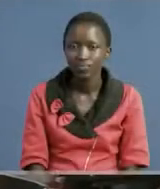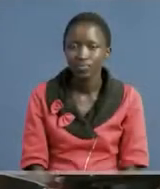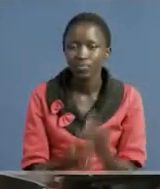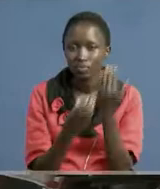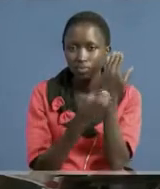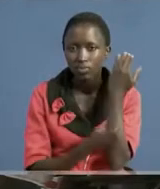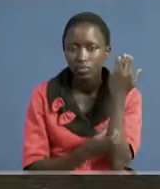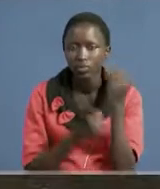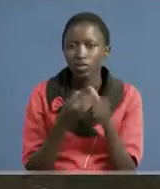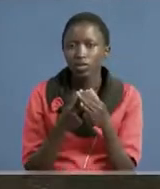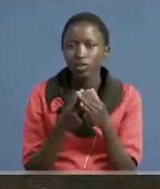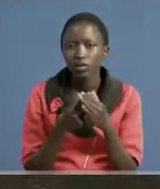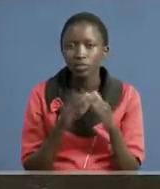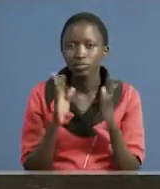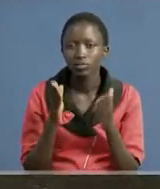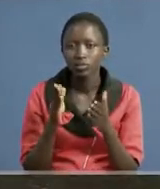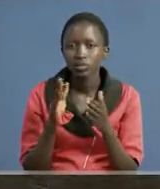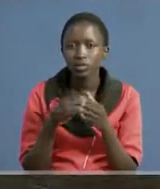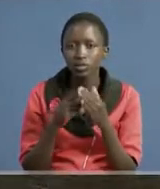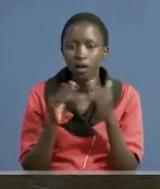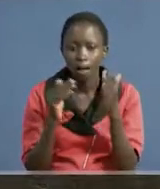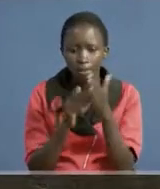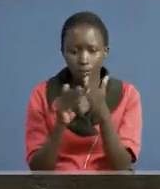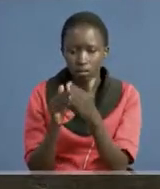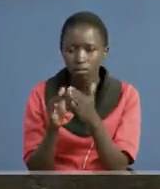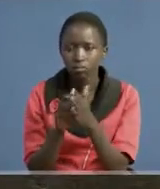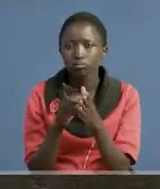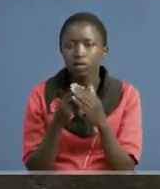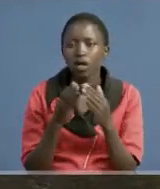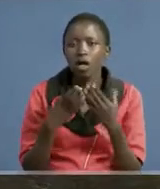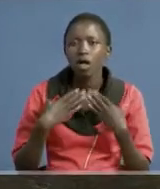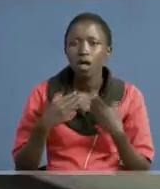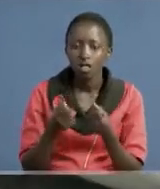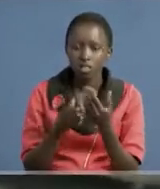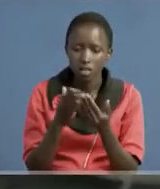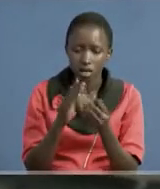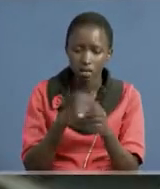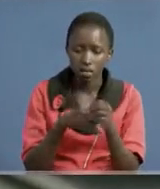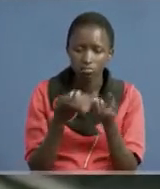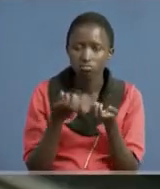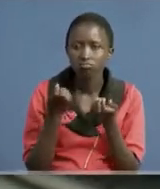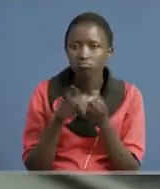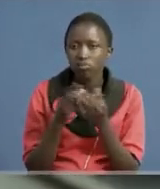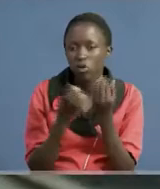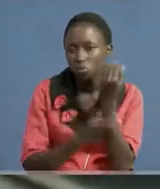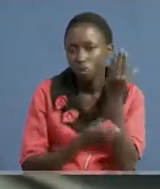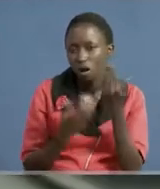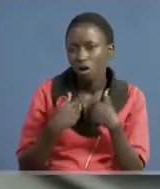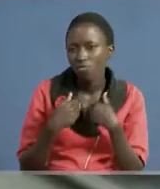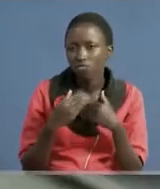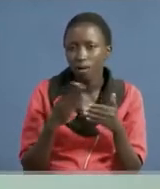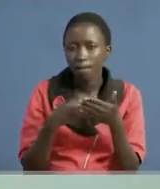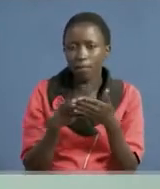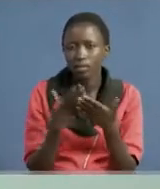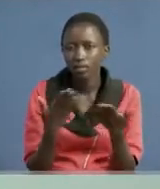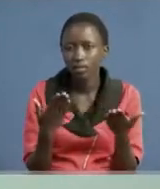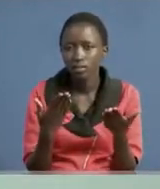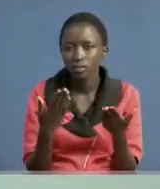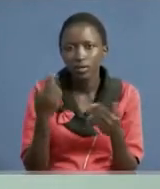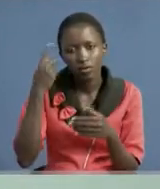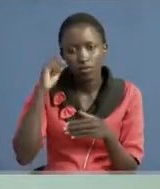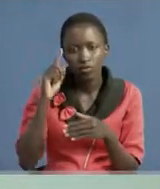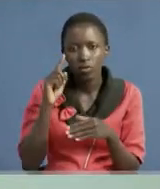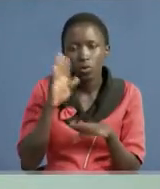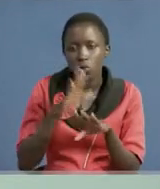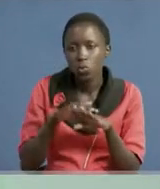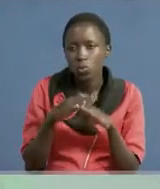Poverty is a major cause of ill health and a barrier to accessing health care when needed. The poor cannot afford to purchase those things that are needed for good